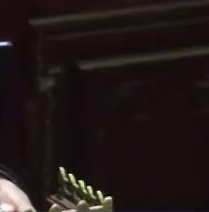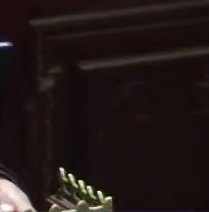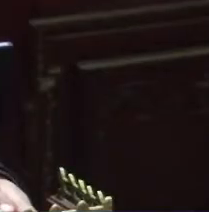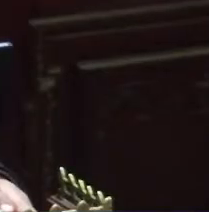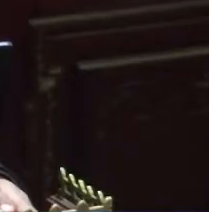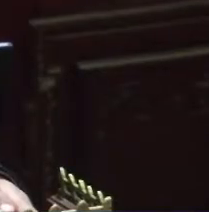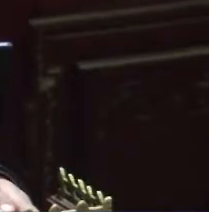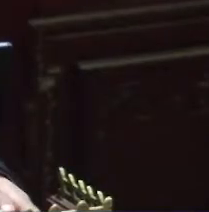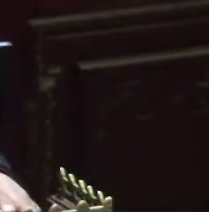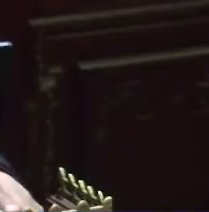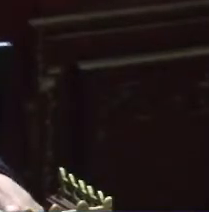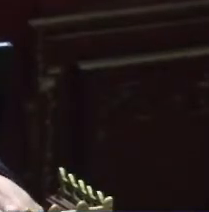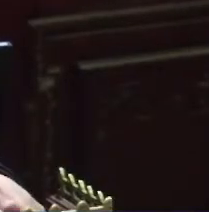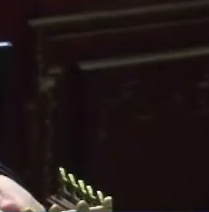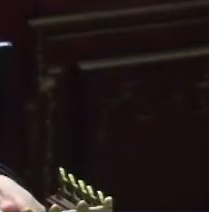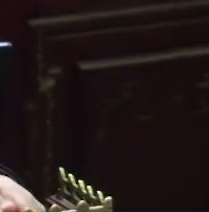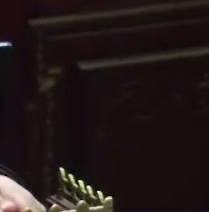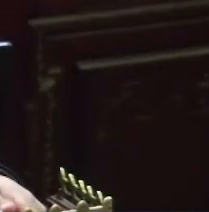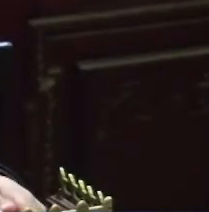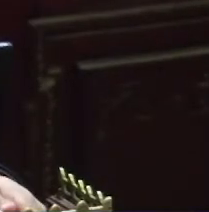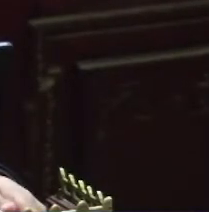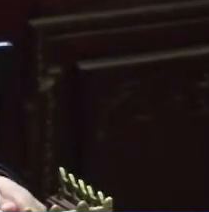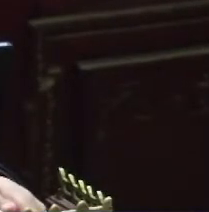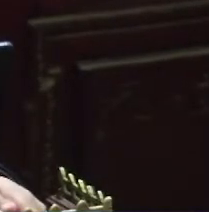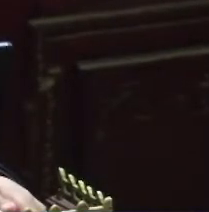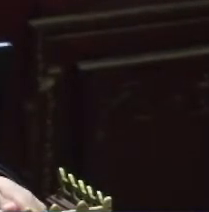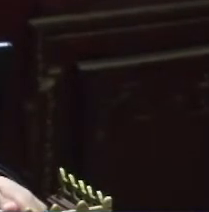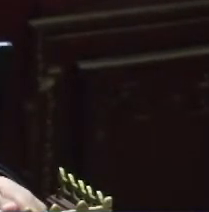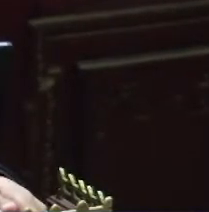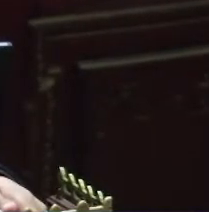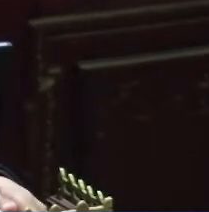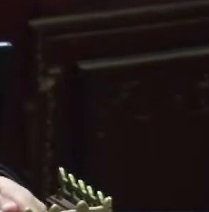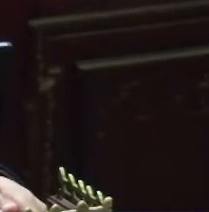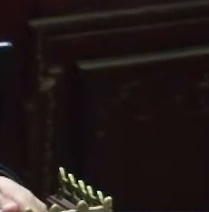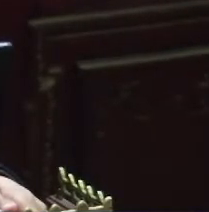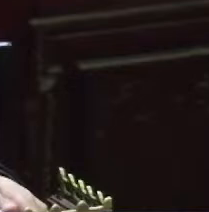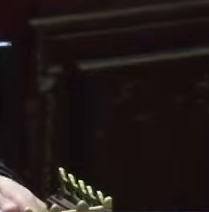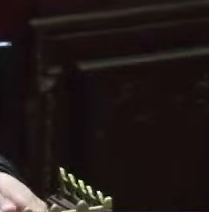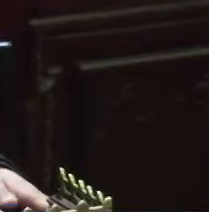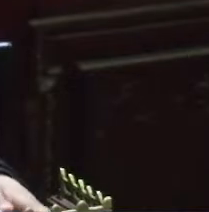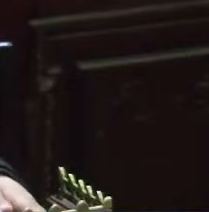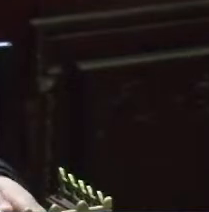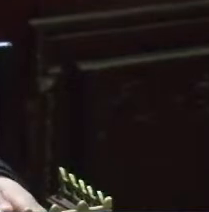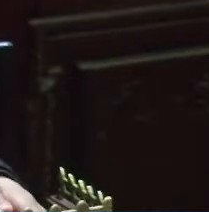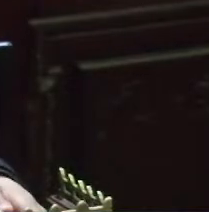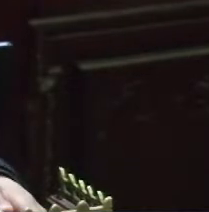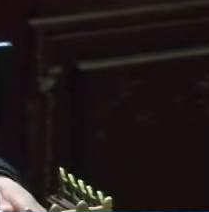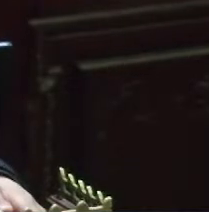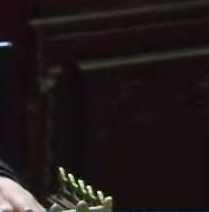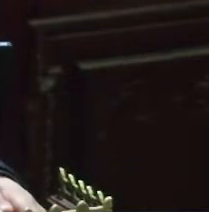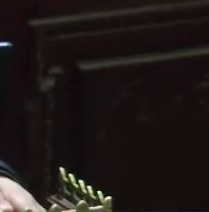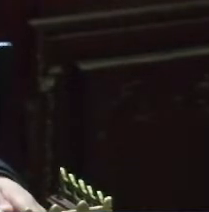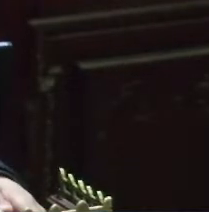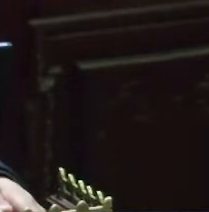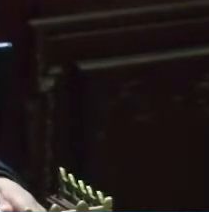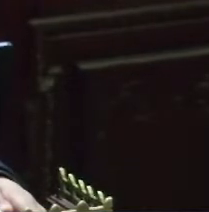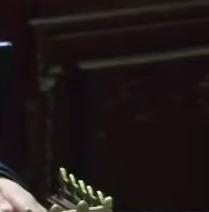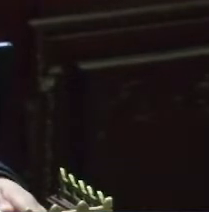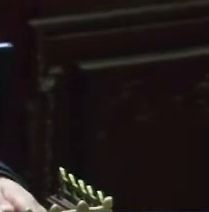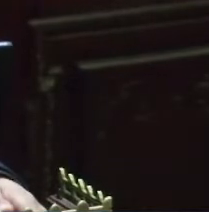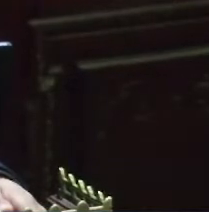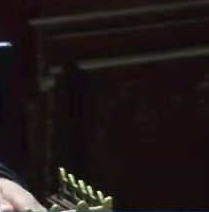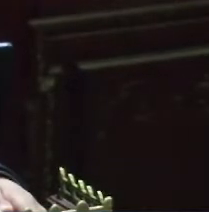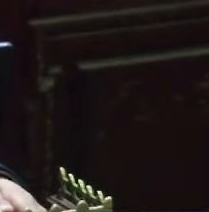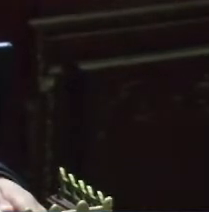House. But I want to ask, have you had any approach towards how you would personally deal with